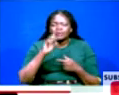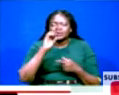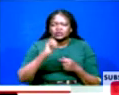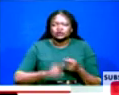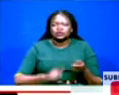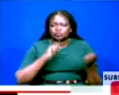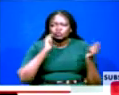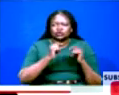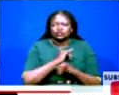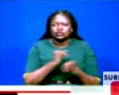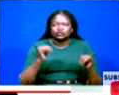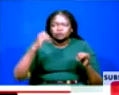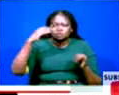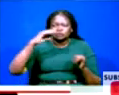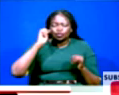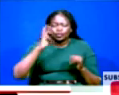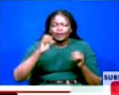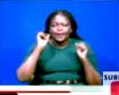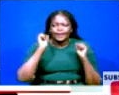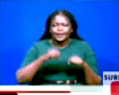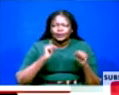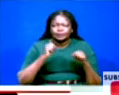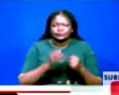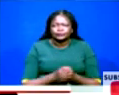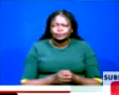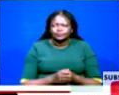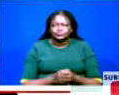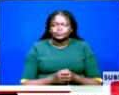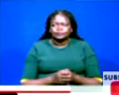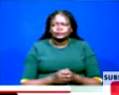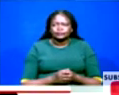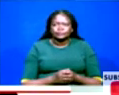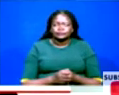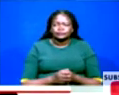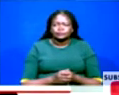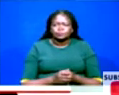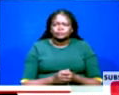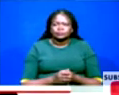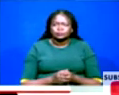clean energy would be possible. Opicho Chemtai for Prime Edition.